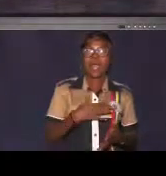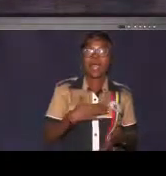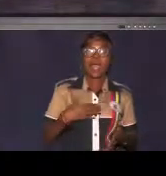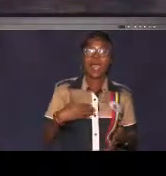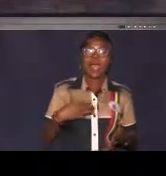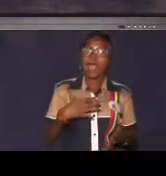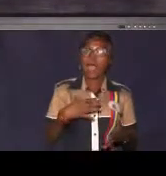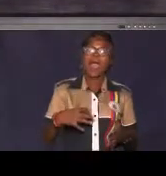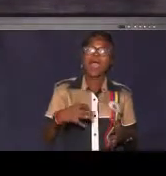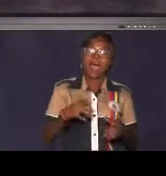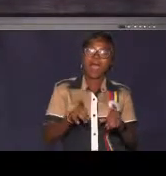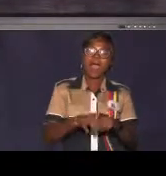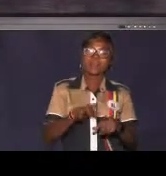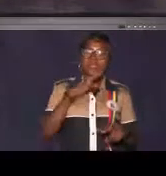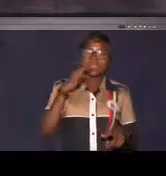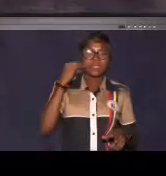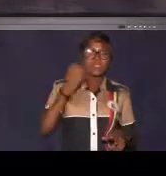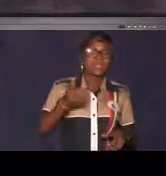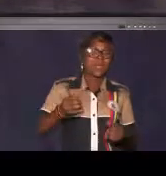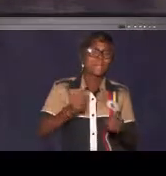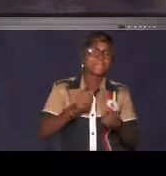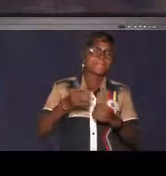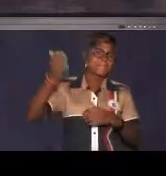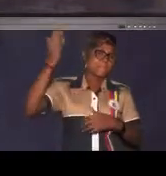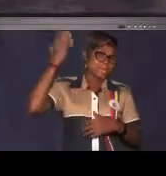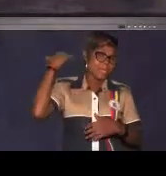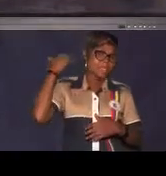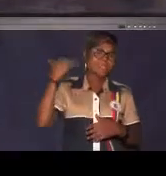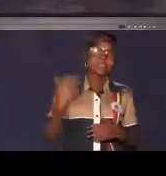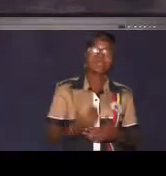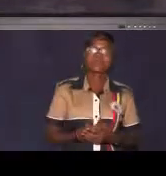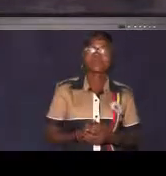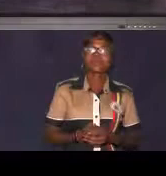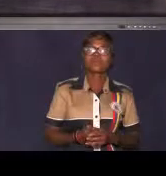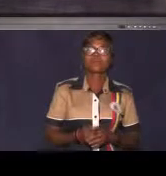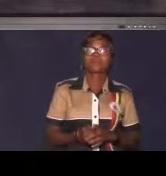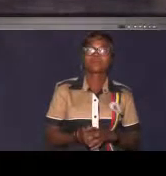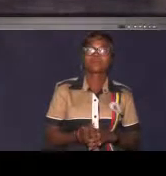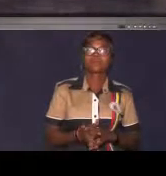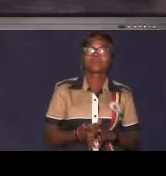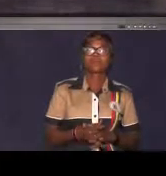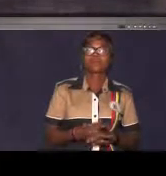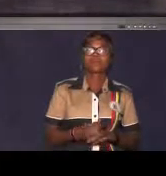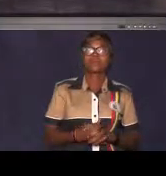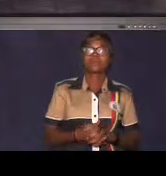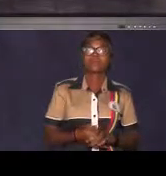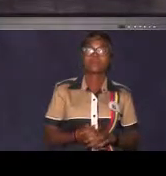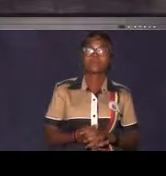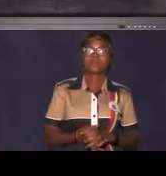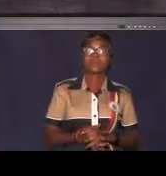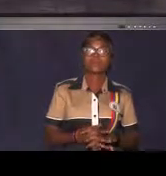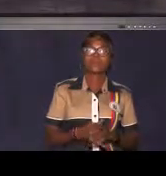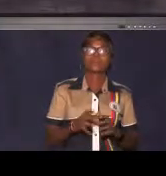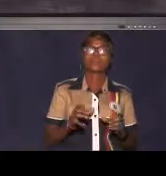G-R-O-U-N-D, as its past tense or past participle form.